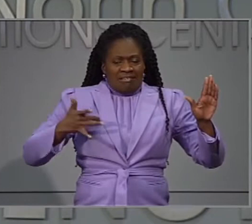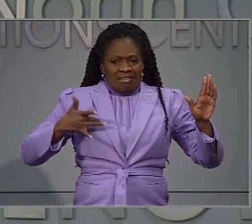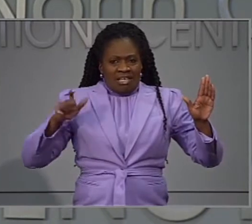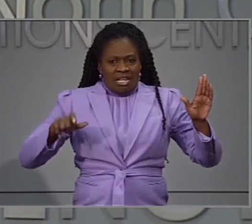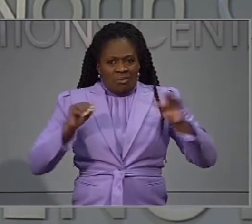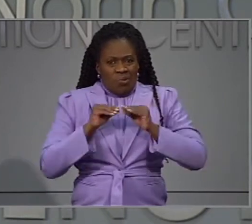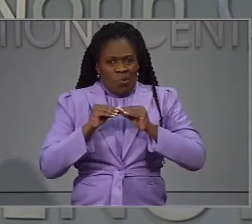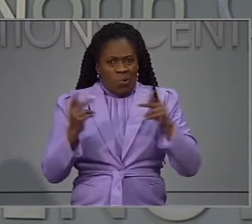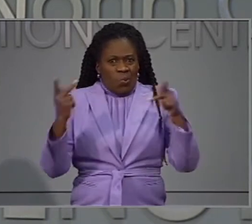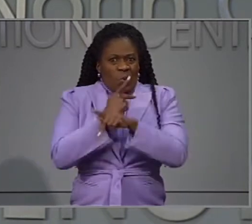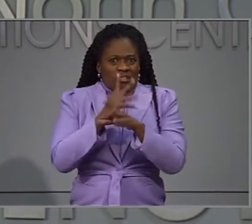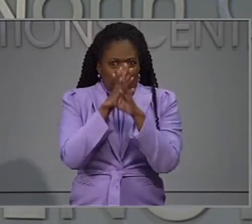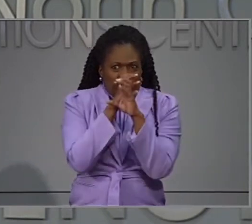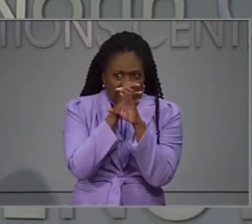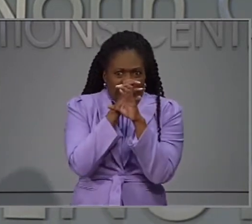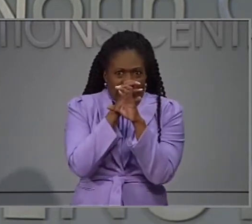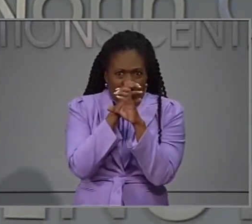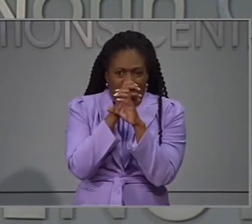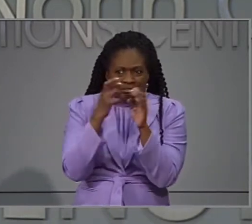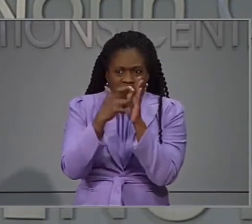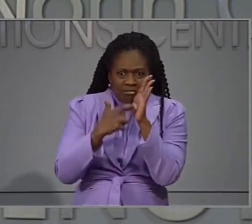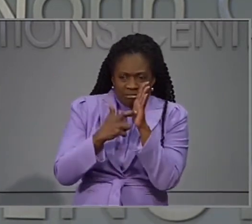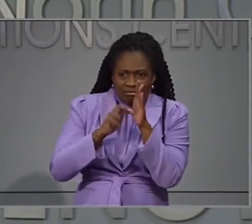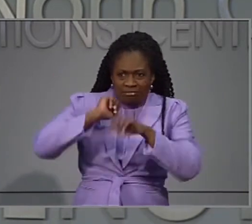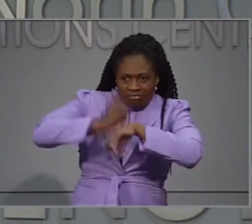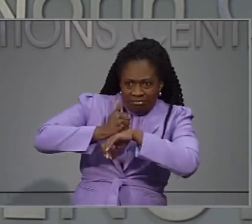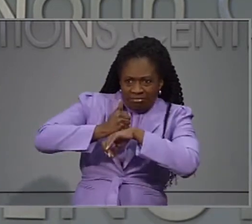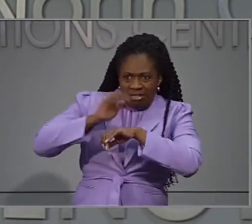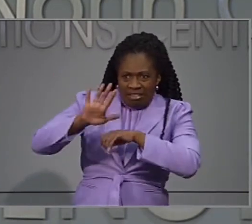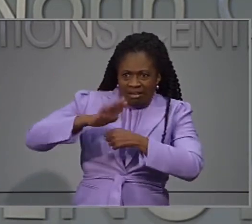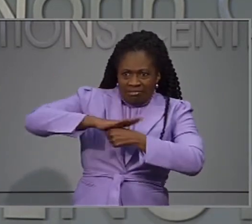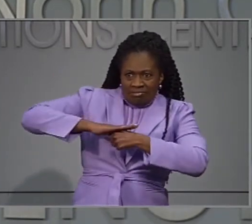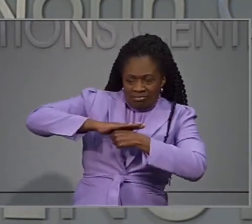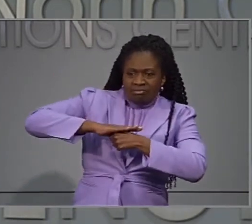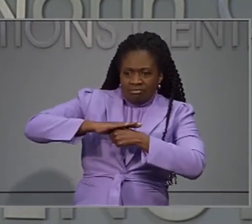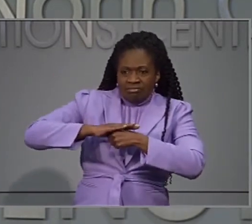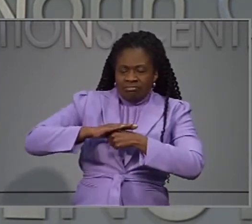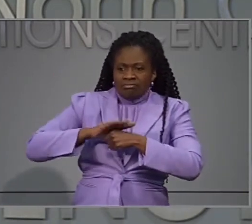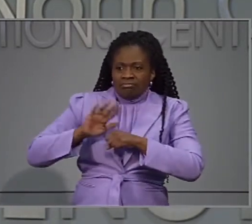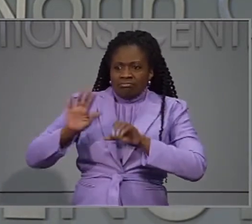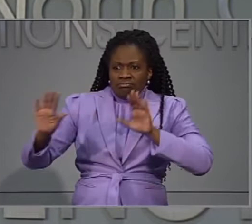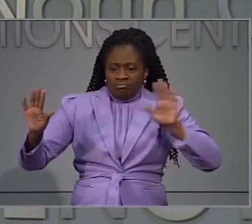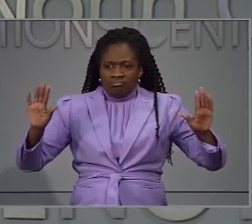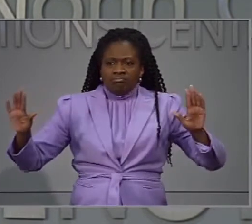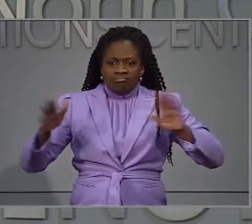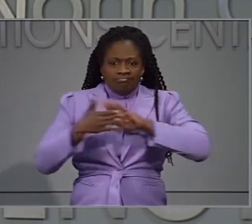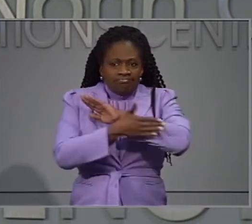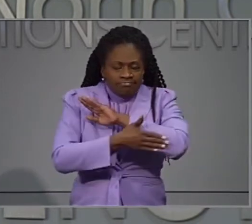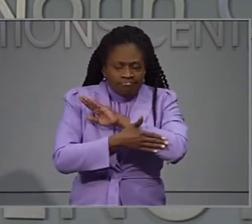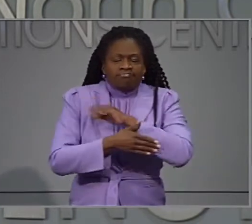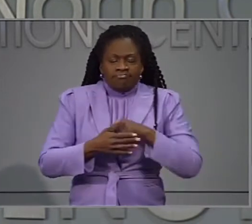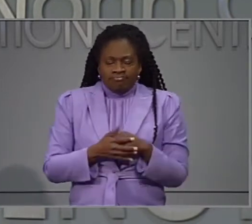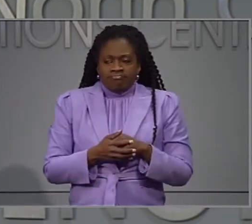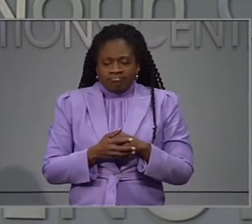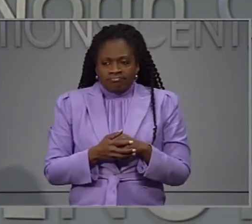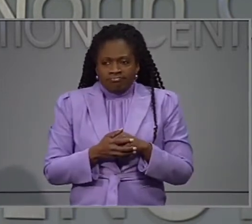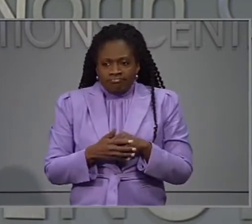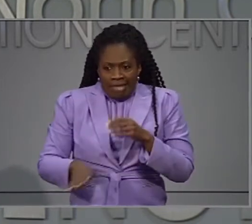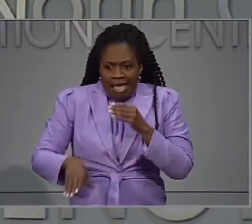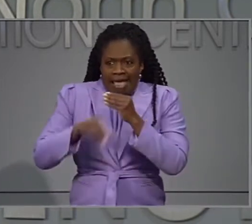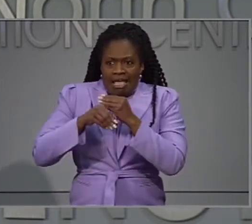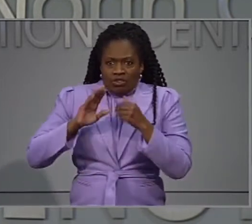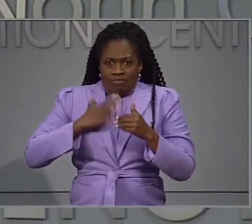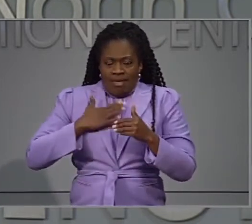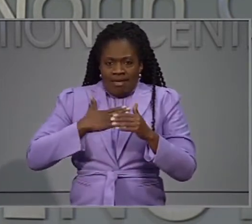some stricter requirements, and a number of those local governments have as well. I think